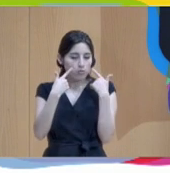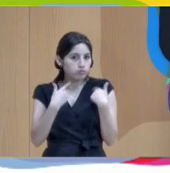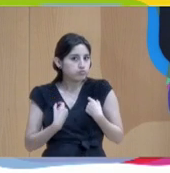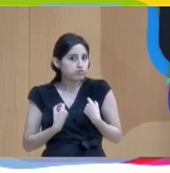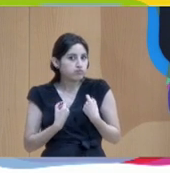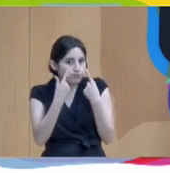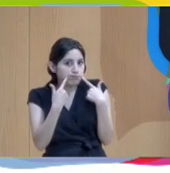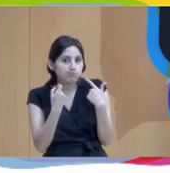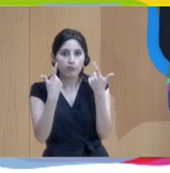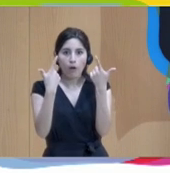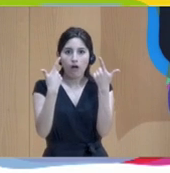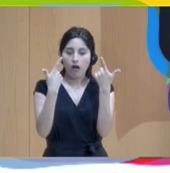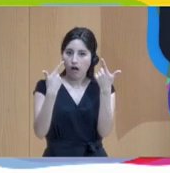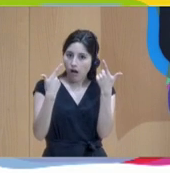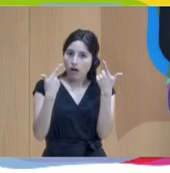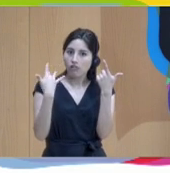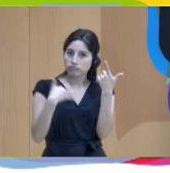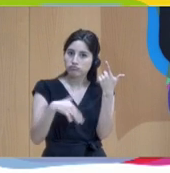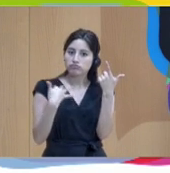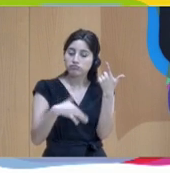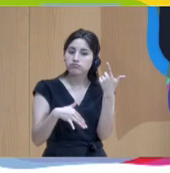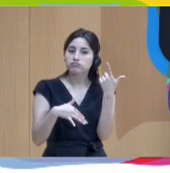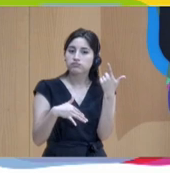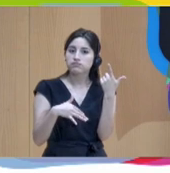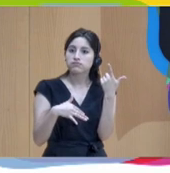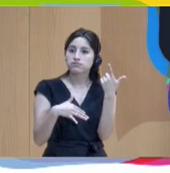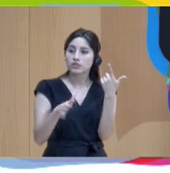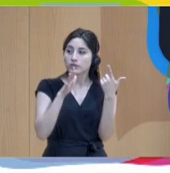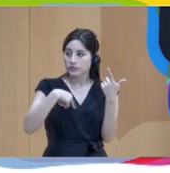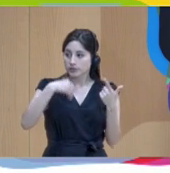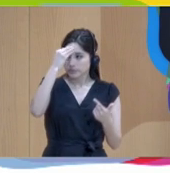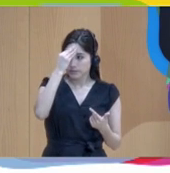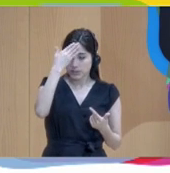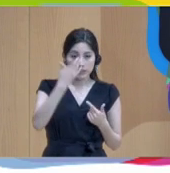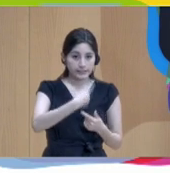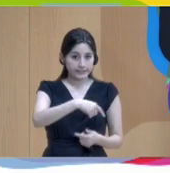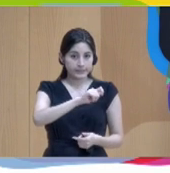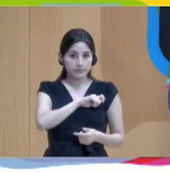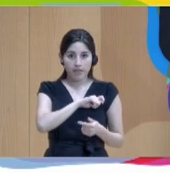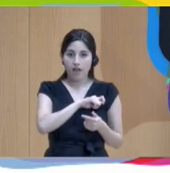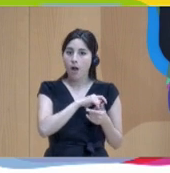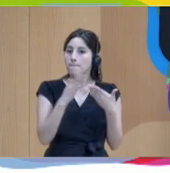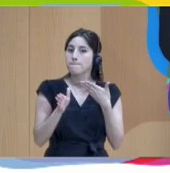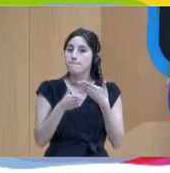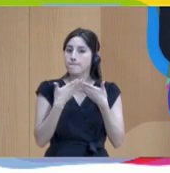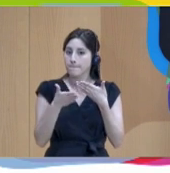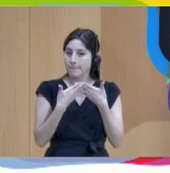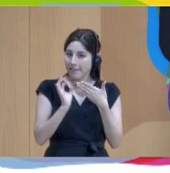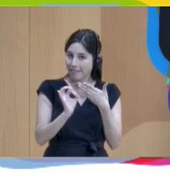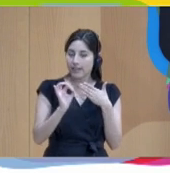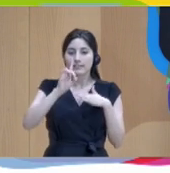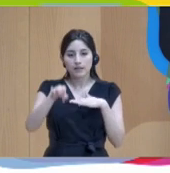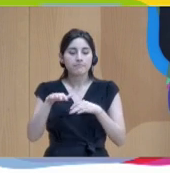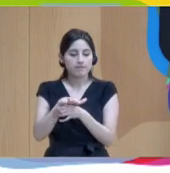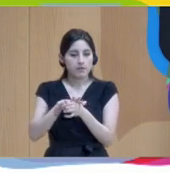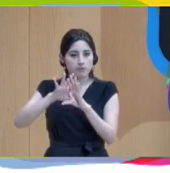and I think that it's also internationally very, very exciting. So what